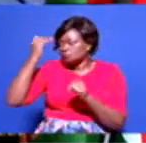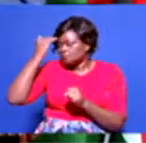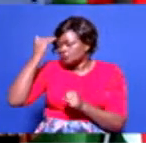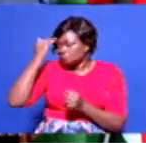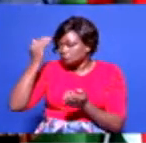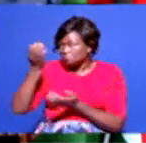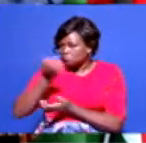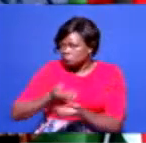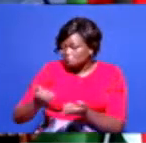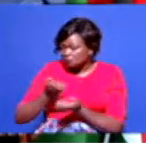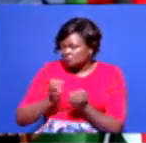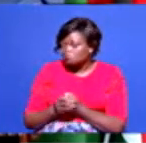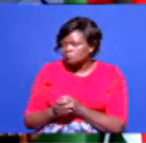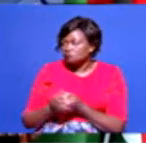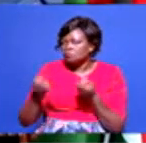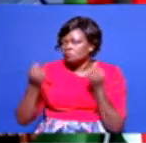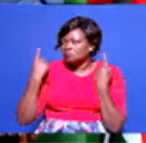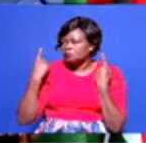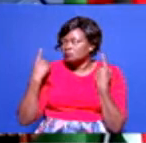economy, his understanding